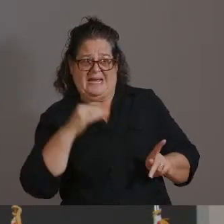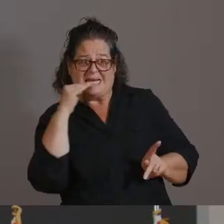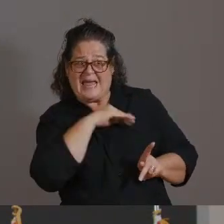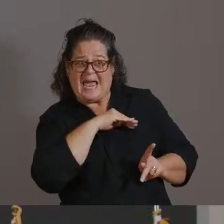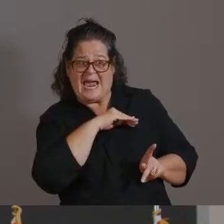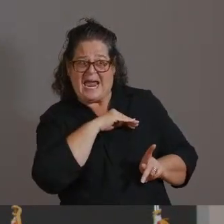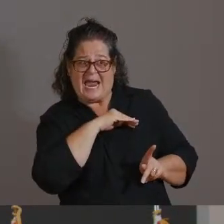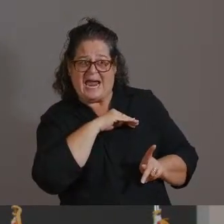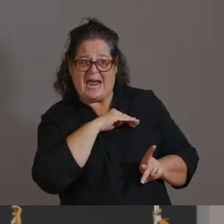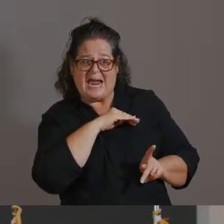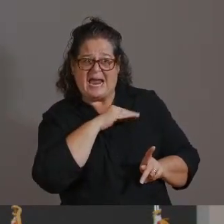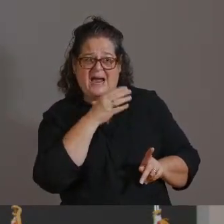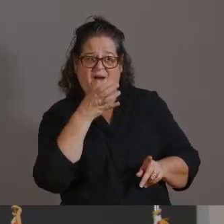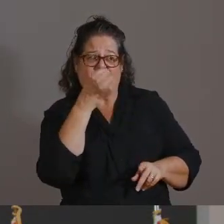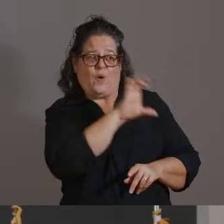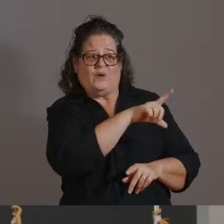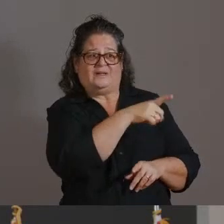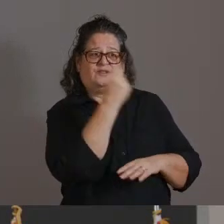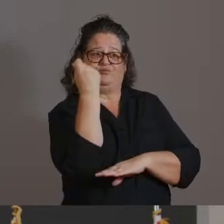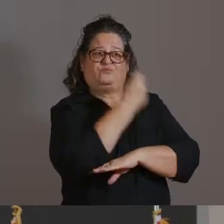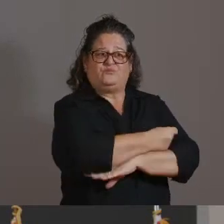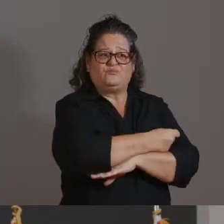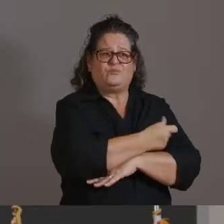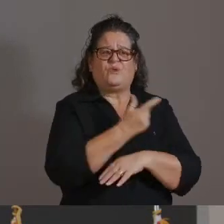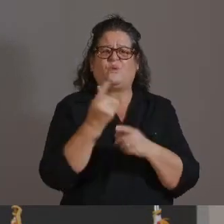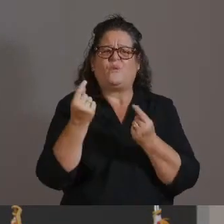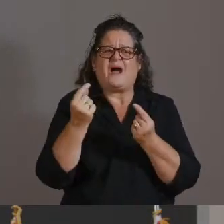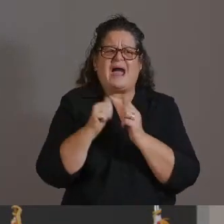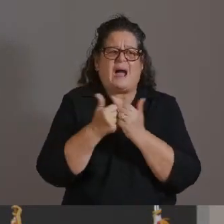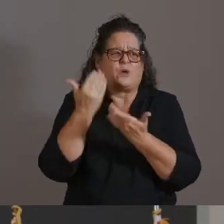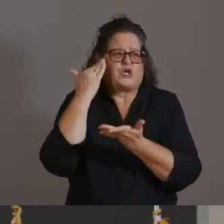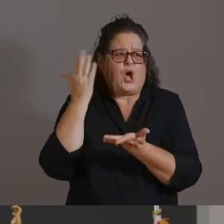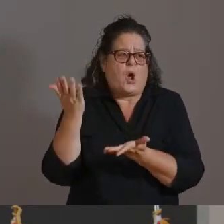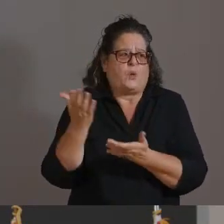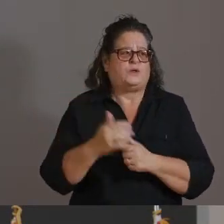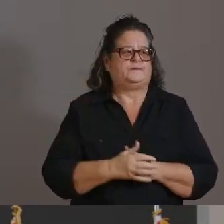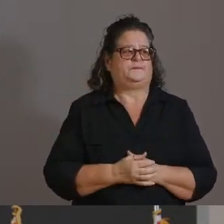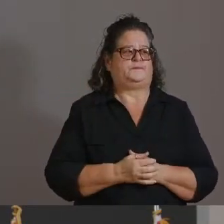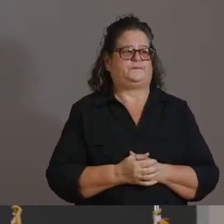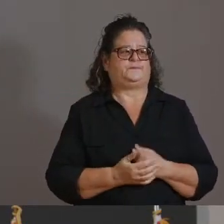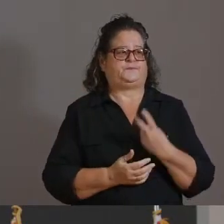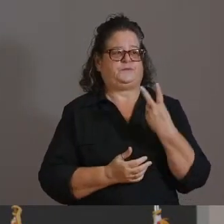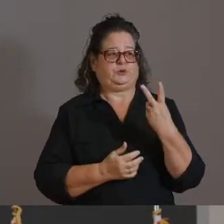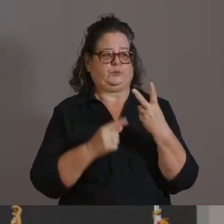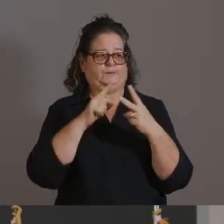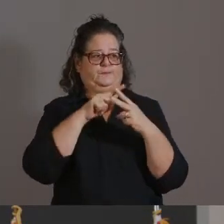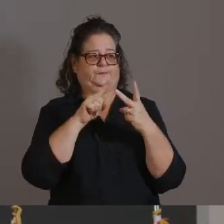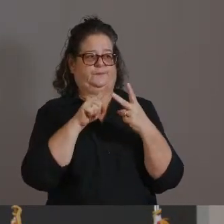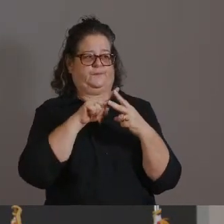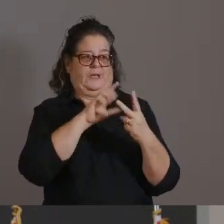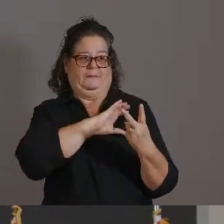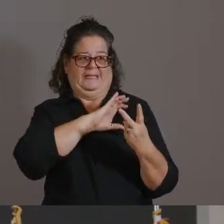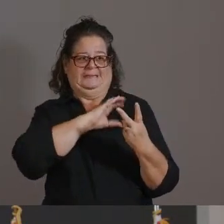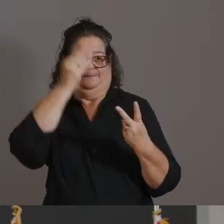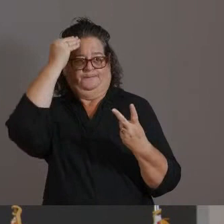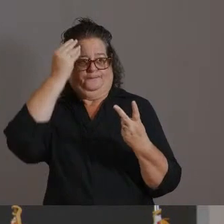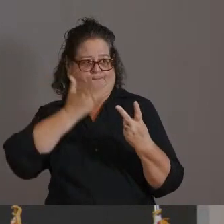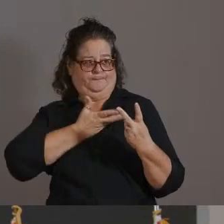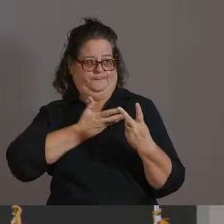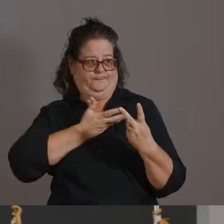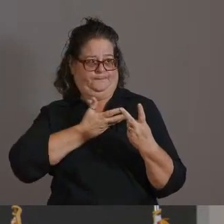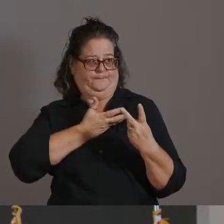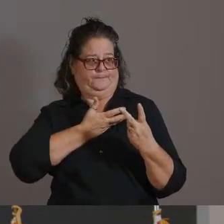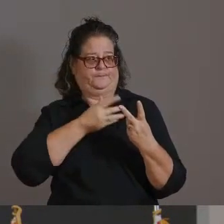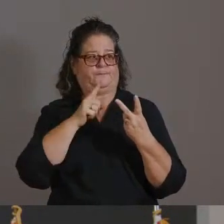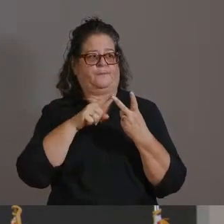notifying us as well as us receiving complaints through the complaint online list. And it was for not socially